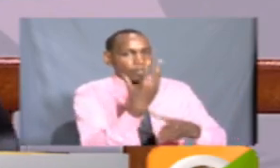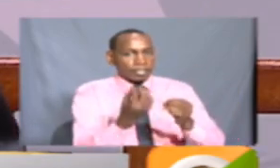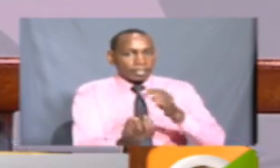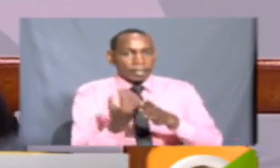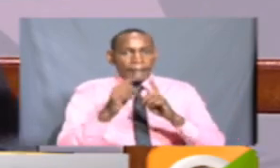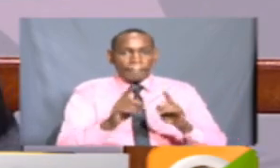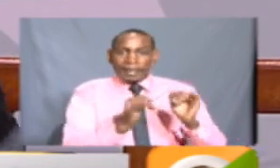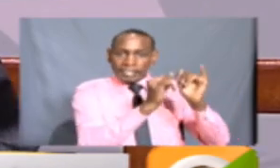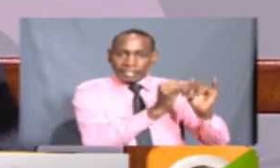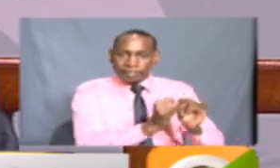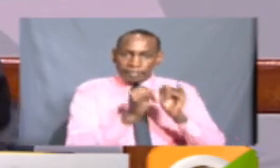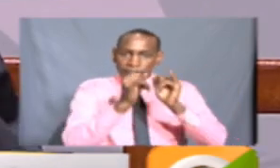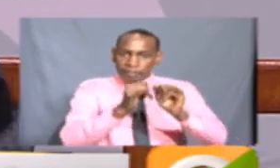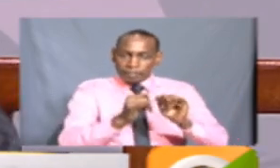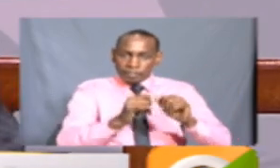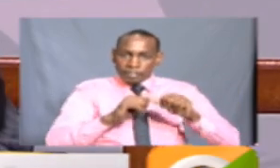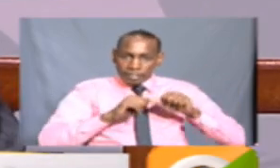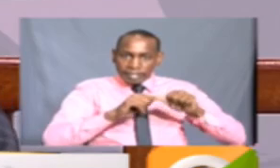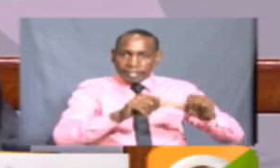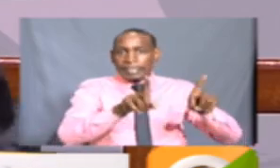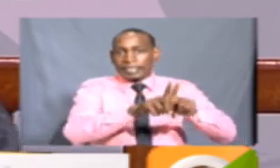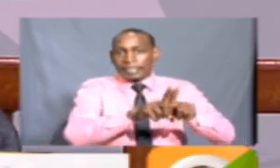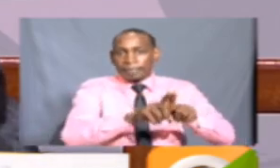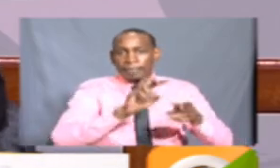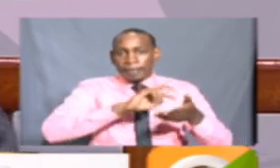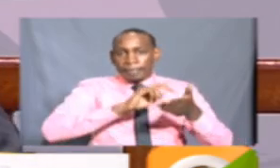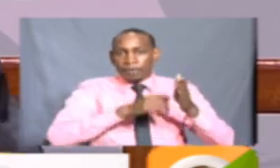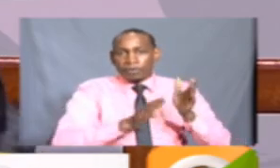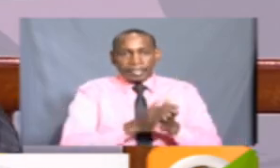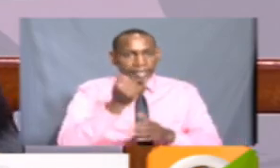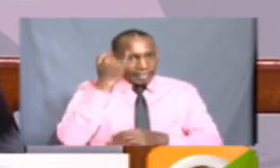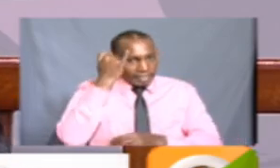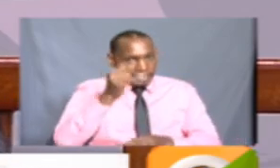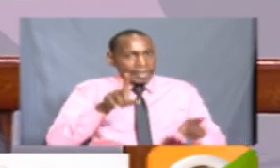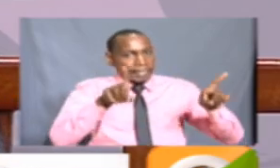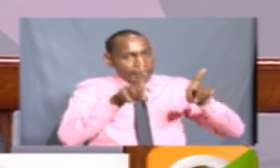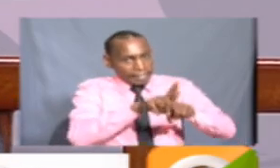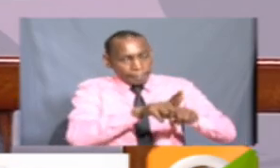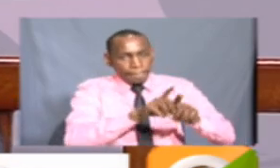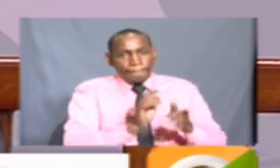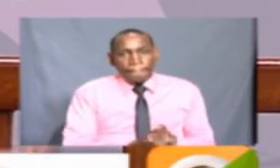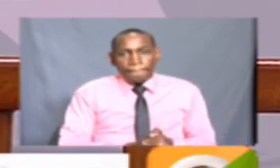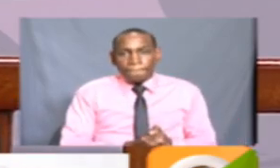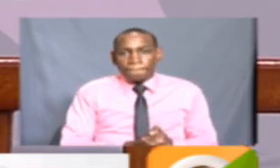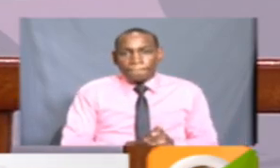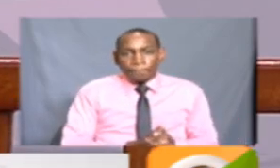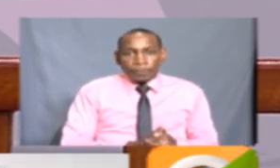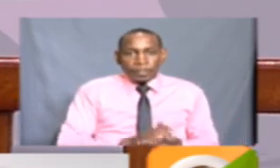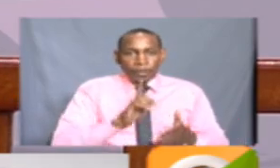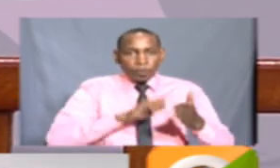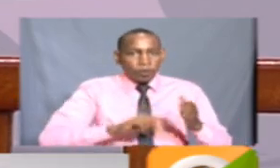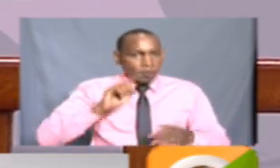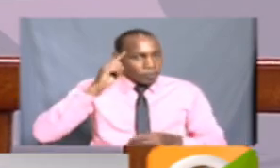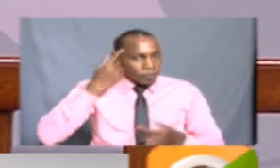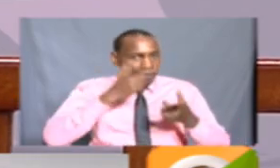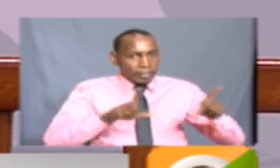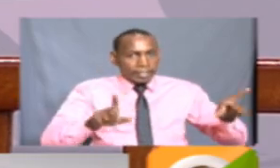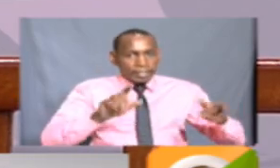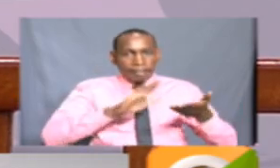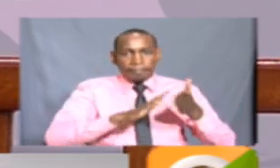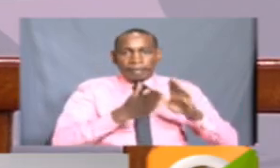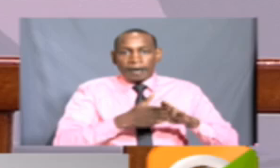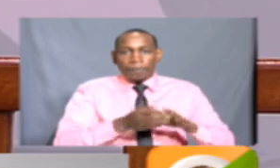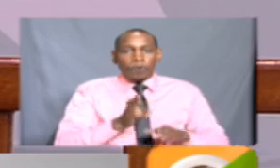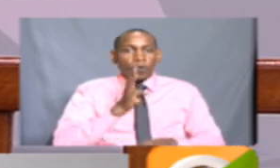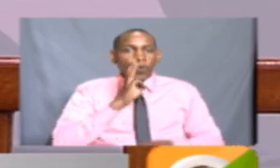the individuals remain the same, and therefore the ideas remain the same. Yeah. What we thought was a lake has now become a